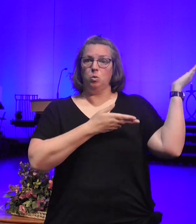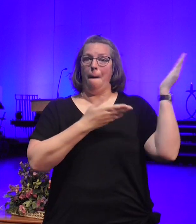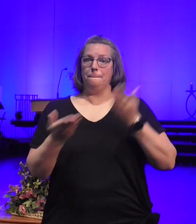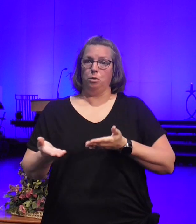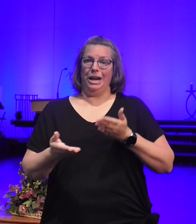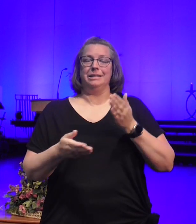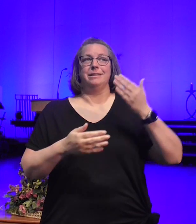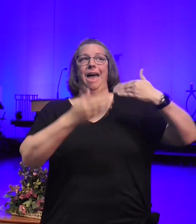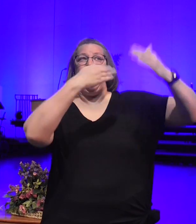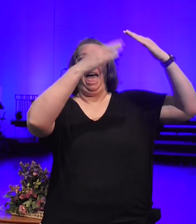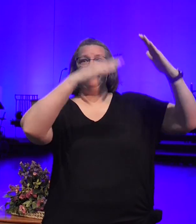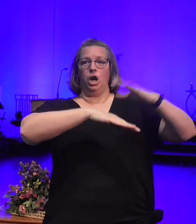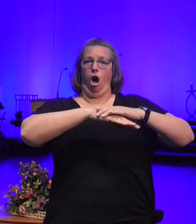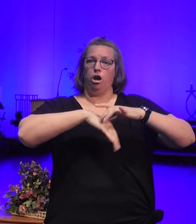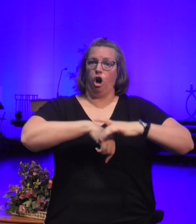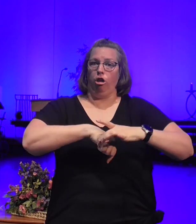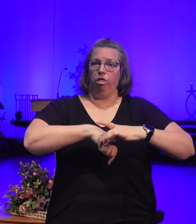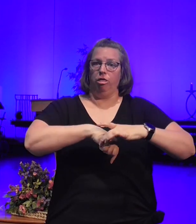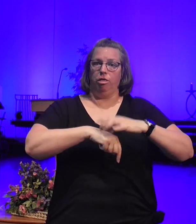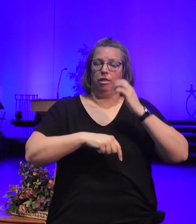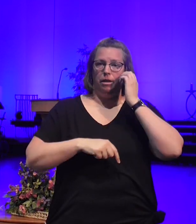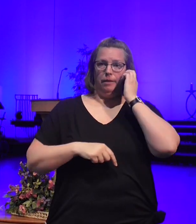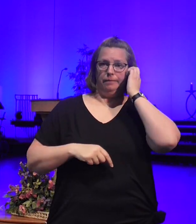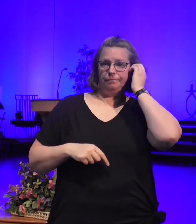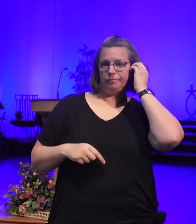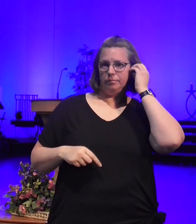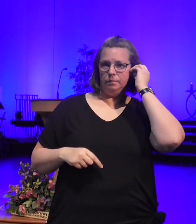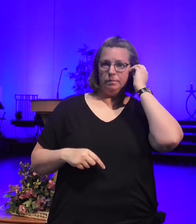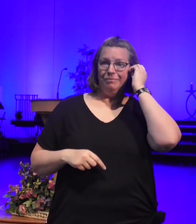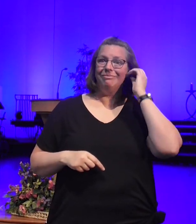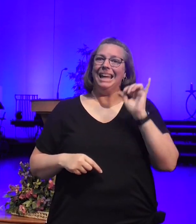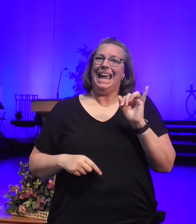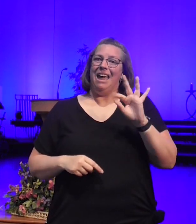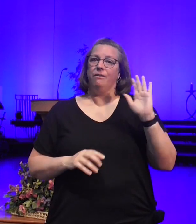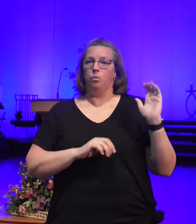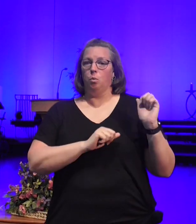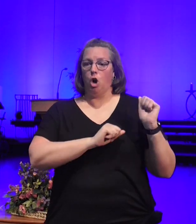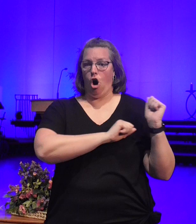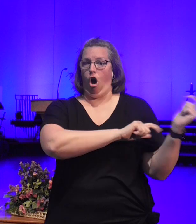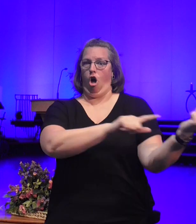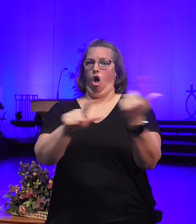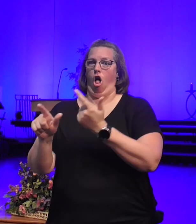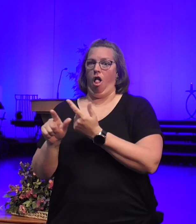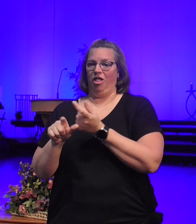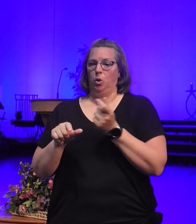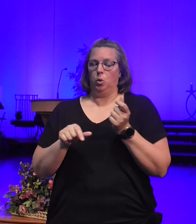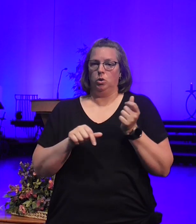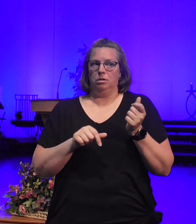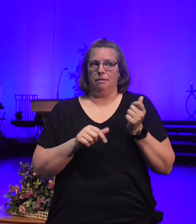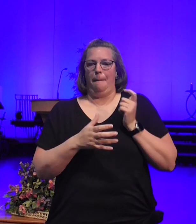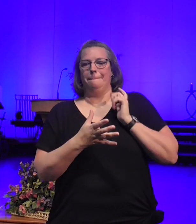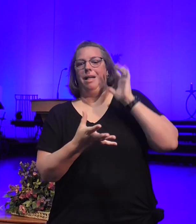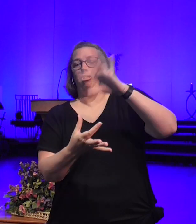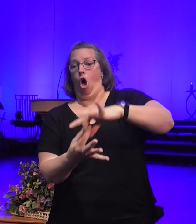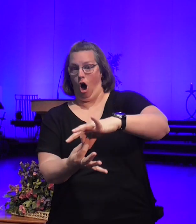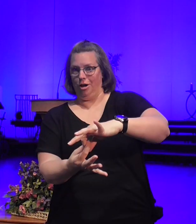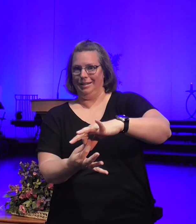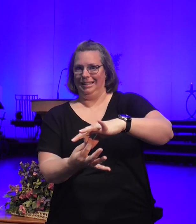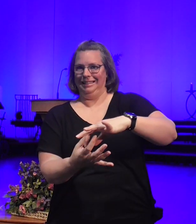all going in the same direction, other than love and other than belonging. And